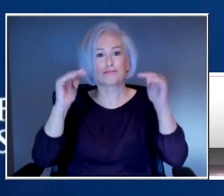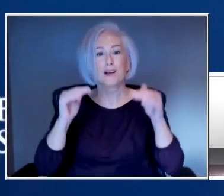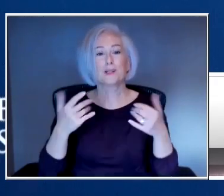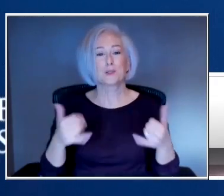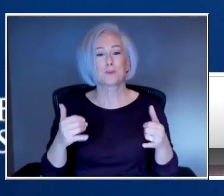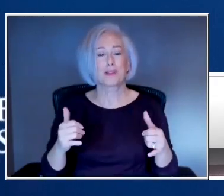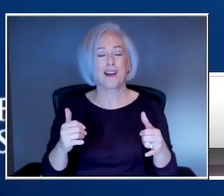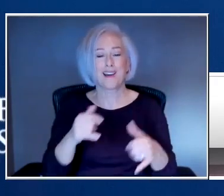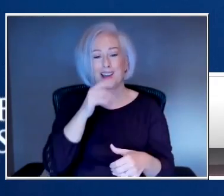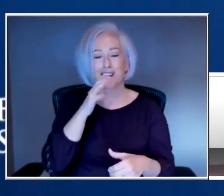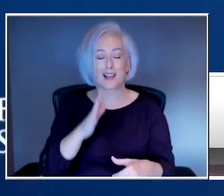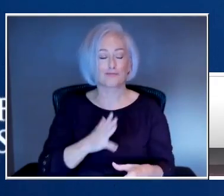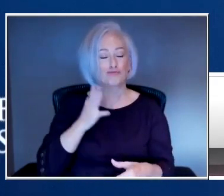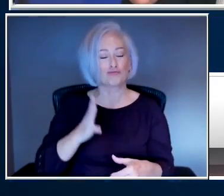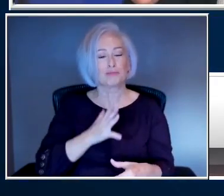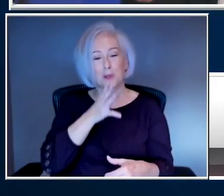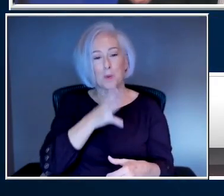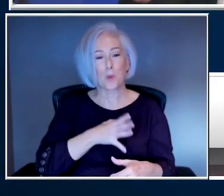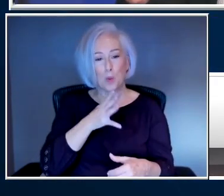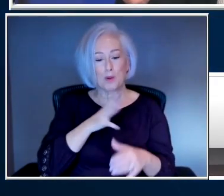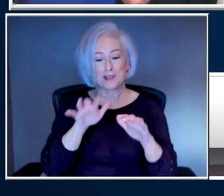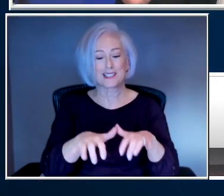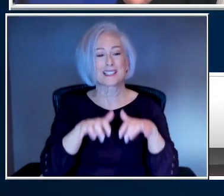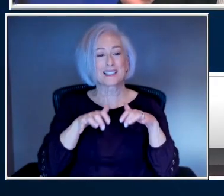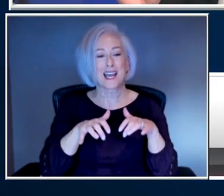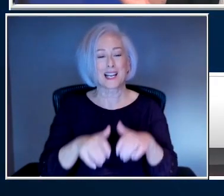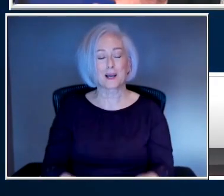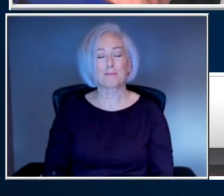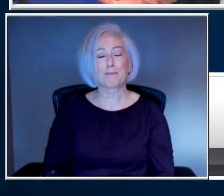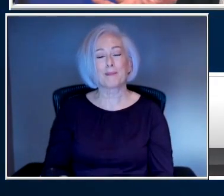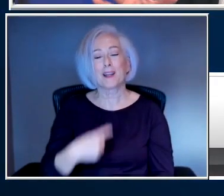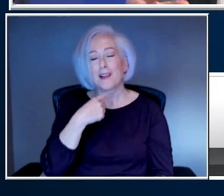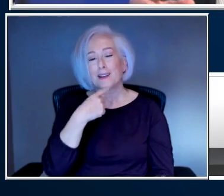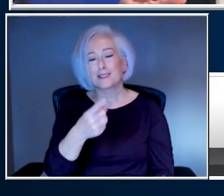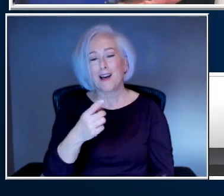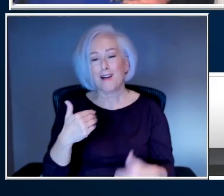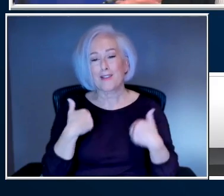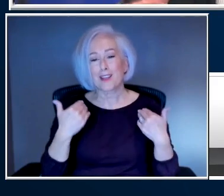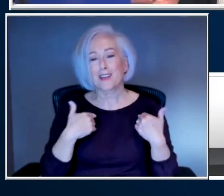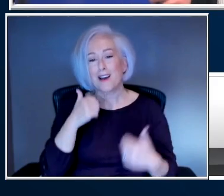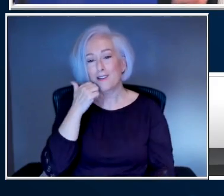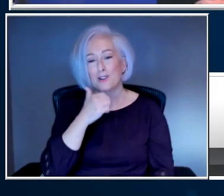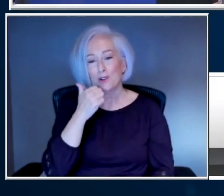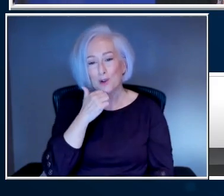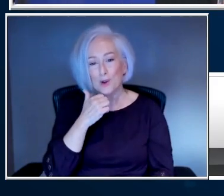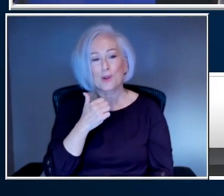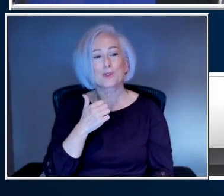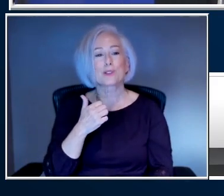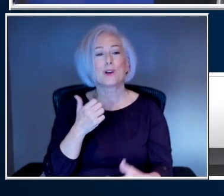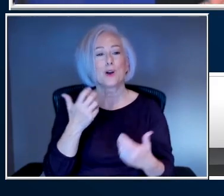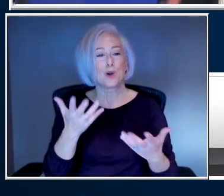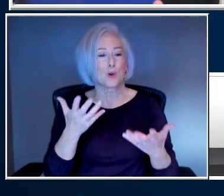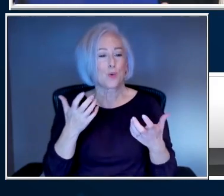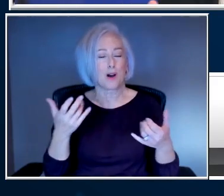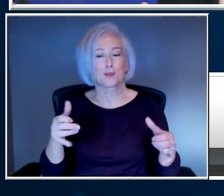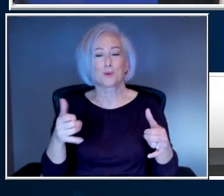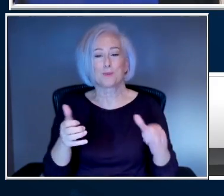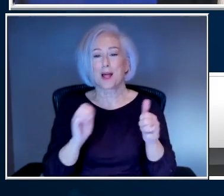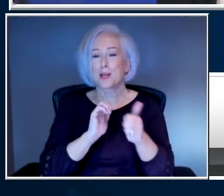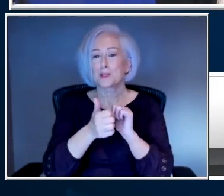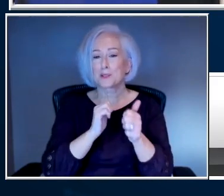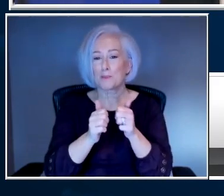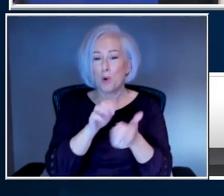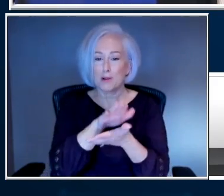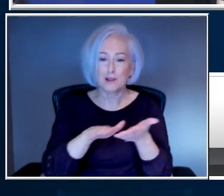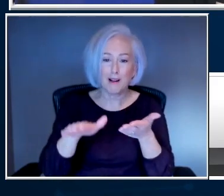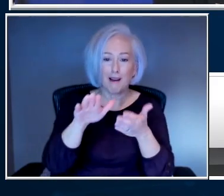that's their new norm. So talk to those young female budding athletes. What's your advice to a girl or young woman who wants to play sports at a collegiate or